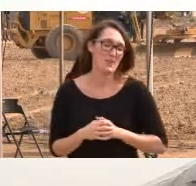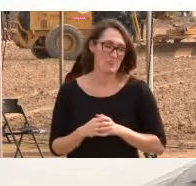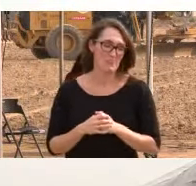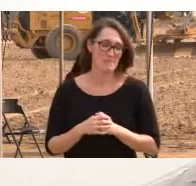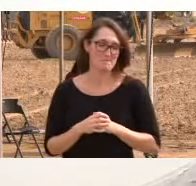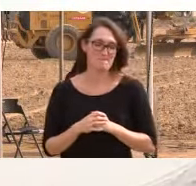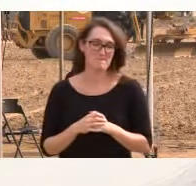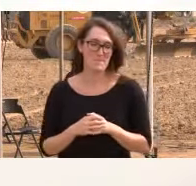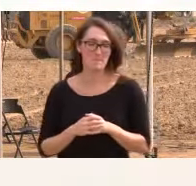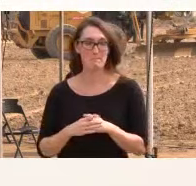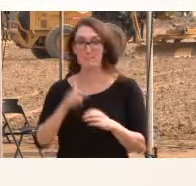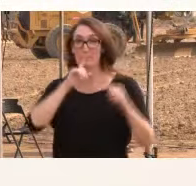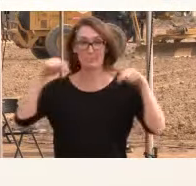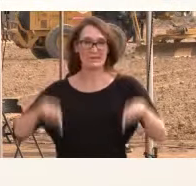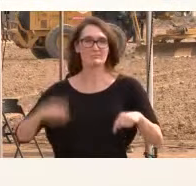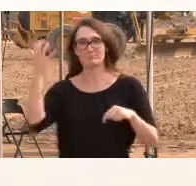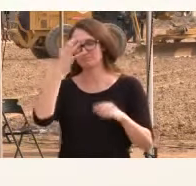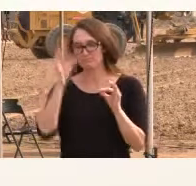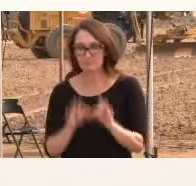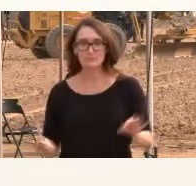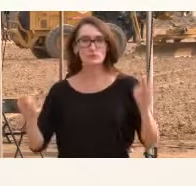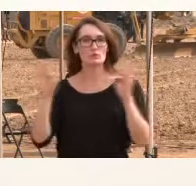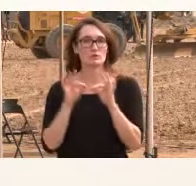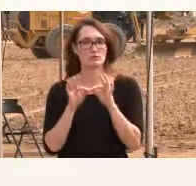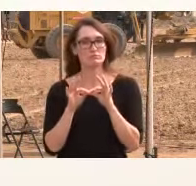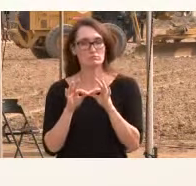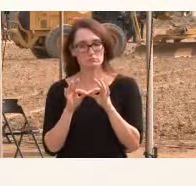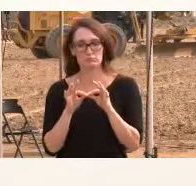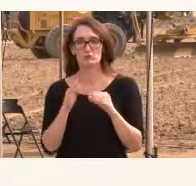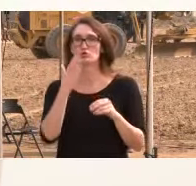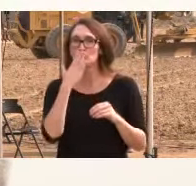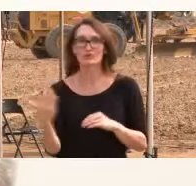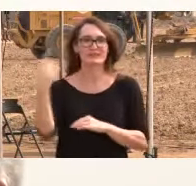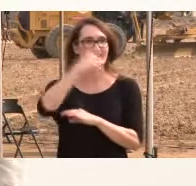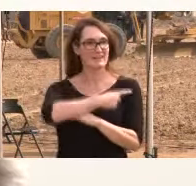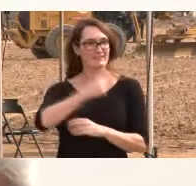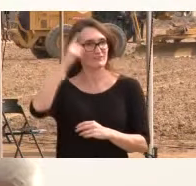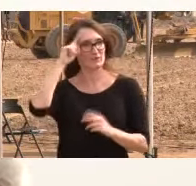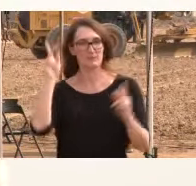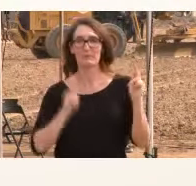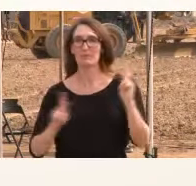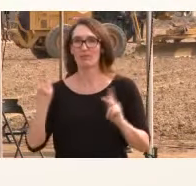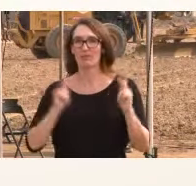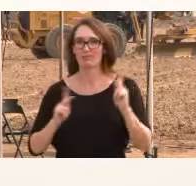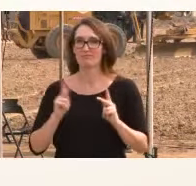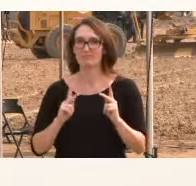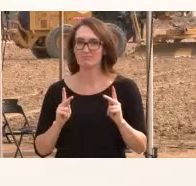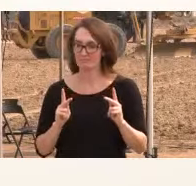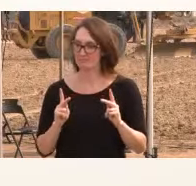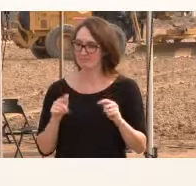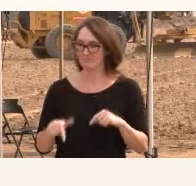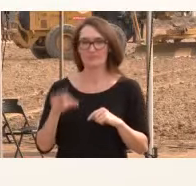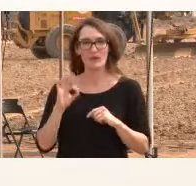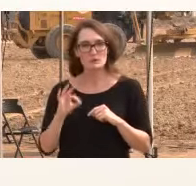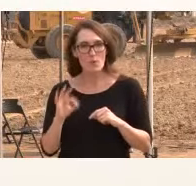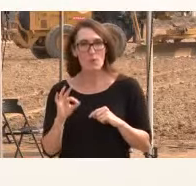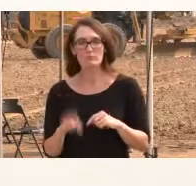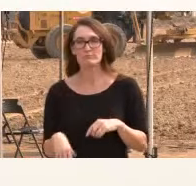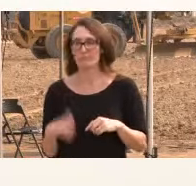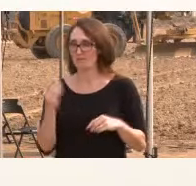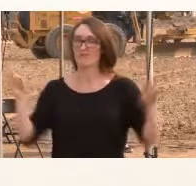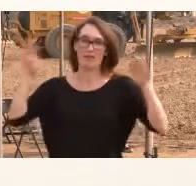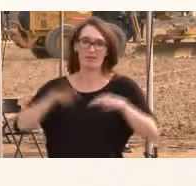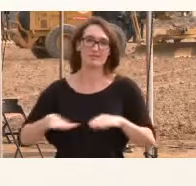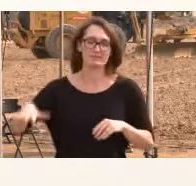is a very, very important, good day for the people of Fresno, for the people of our